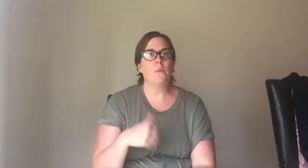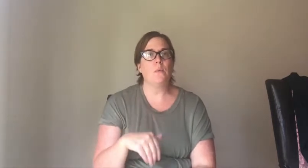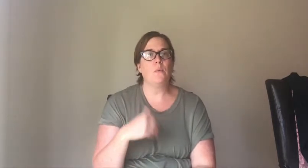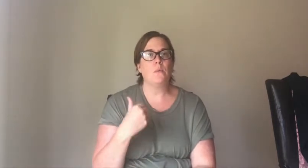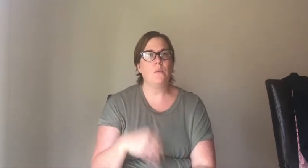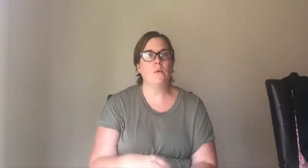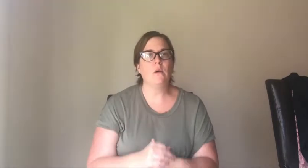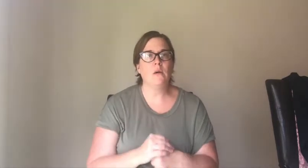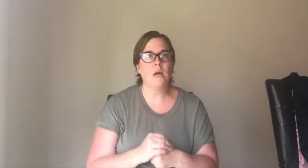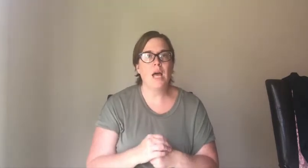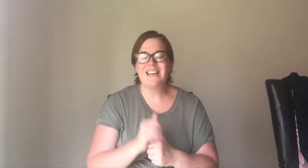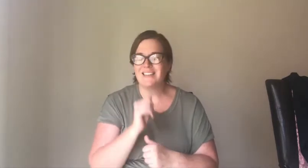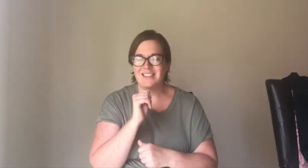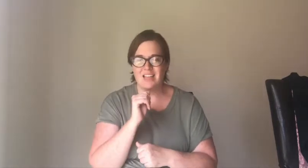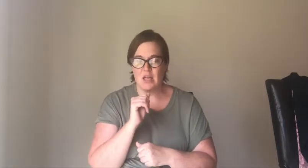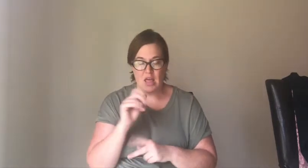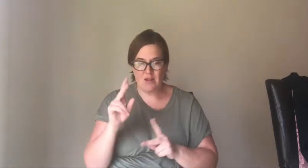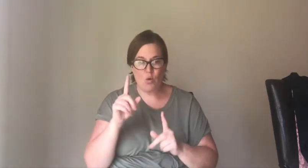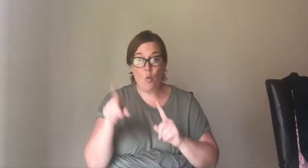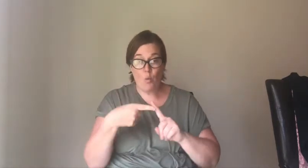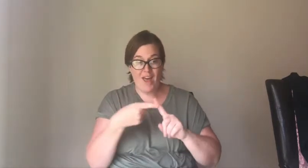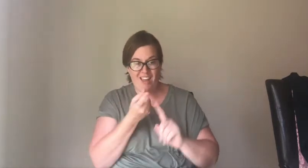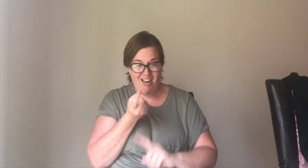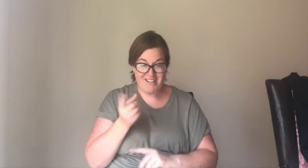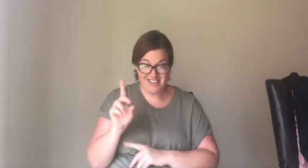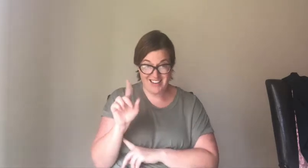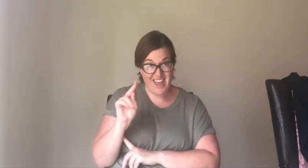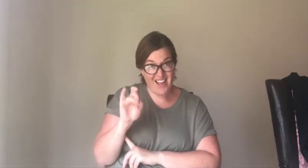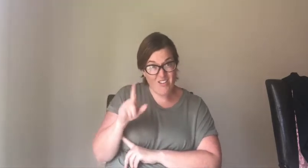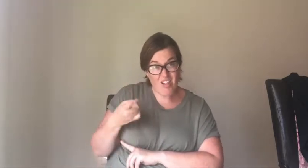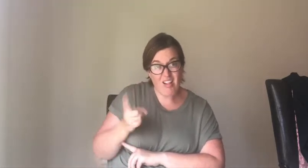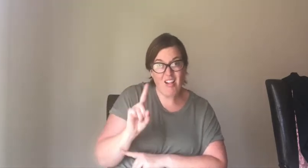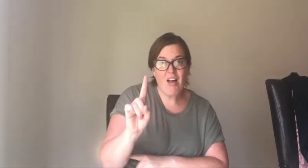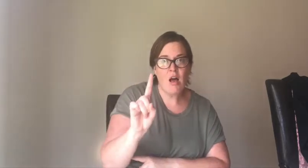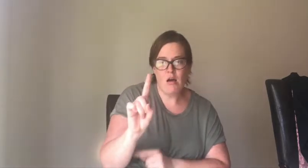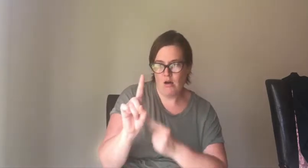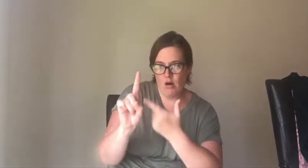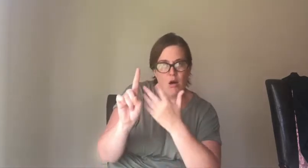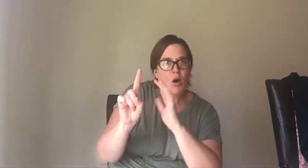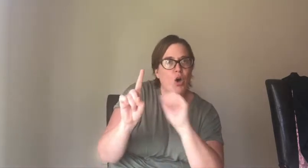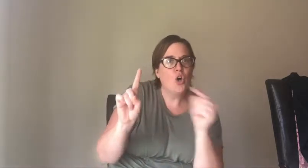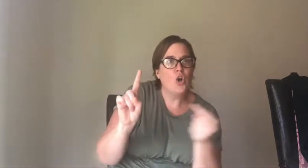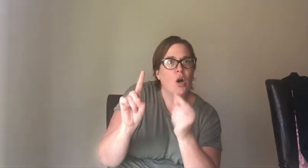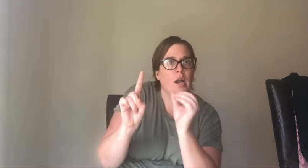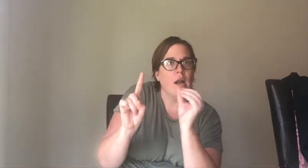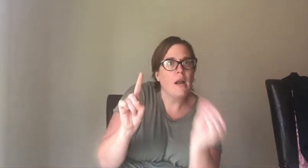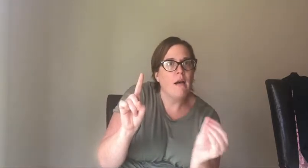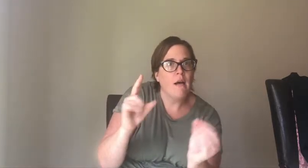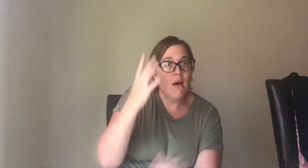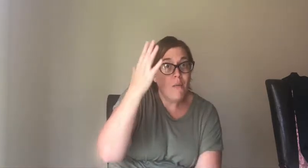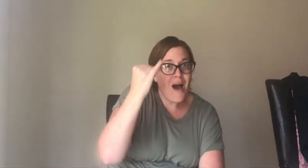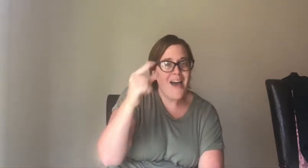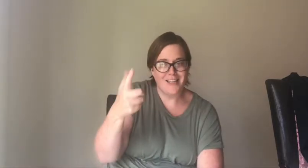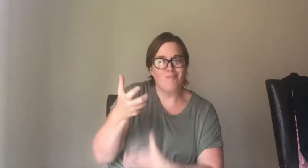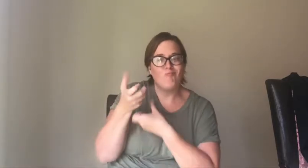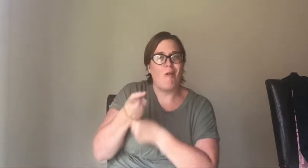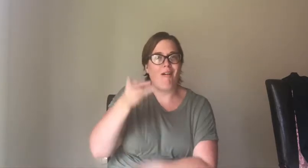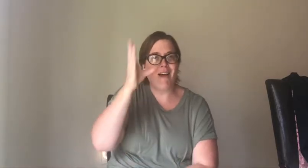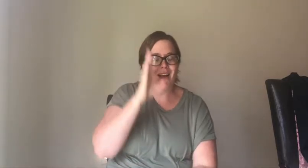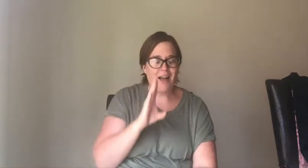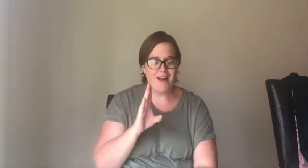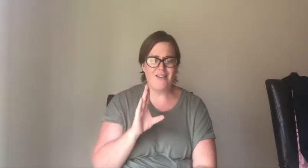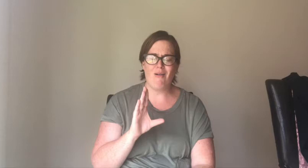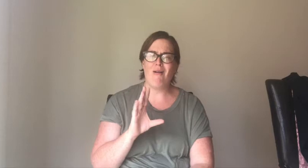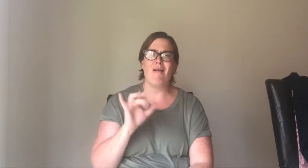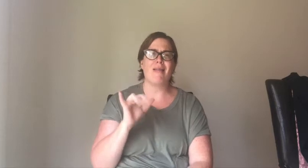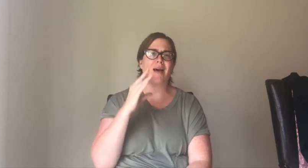have been found innocent in his sight, and I have not wronged you either, your majesty." So it's not